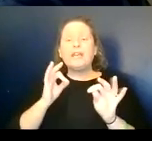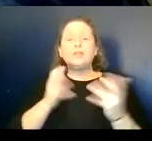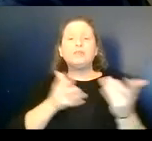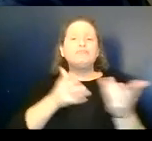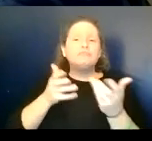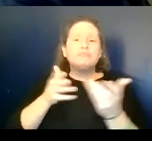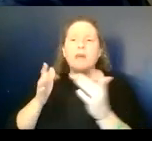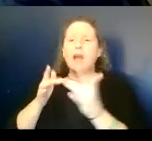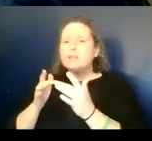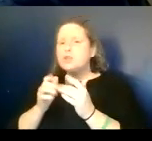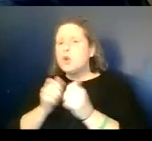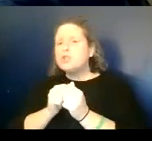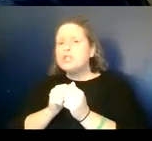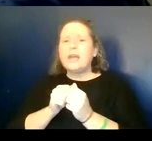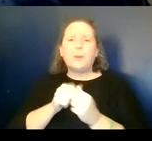with in